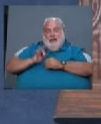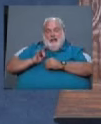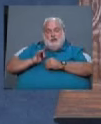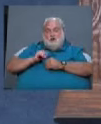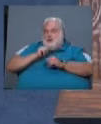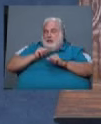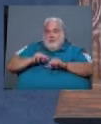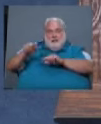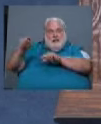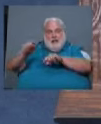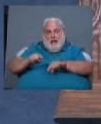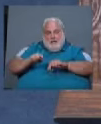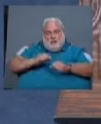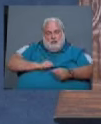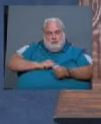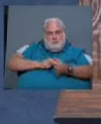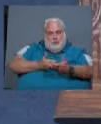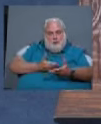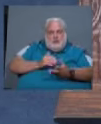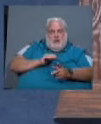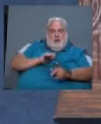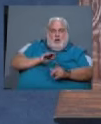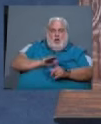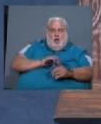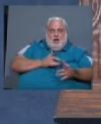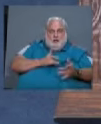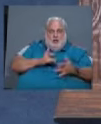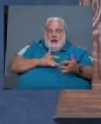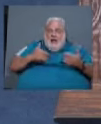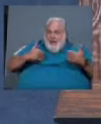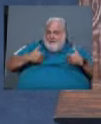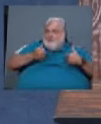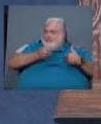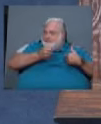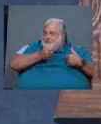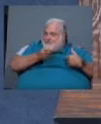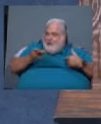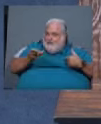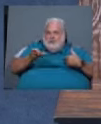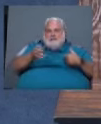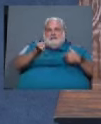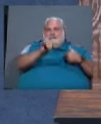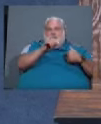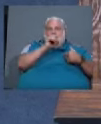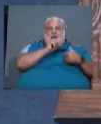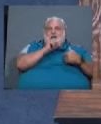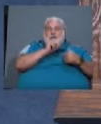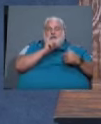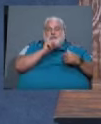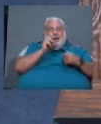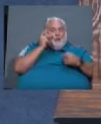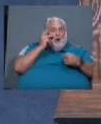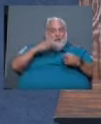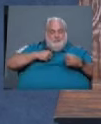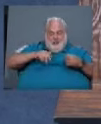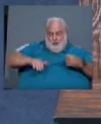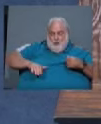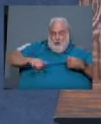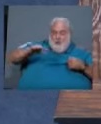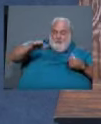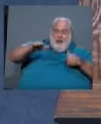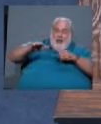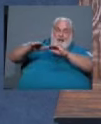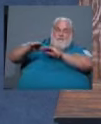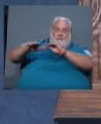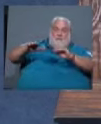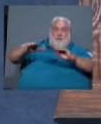here to express her concerns. And I have several who are that age. They watched me grow up. Now I'm back in the neighborhood,